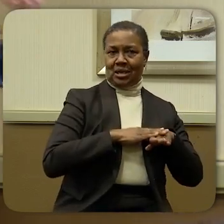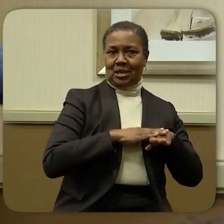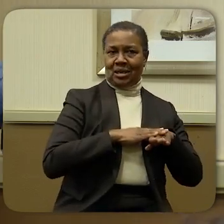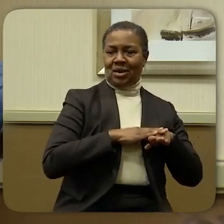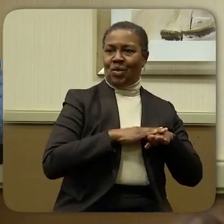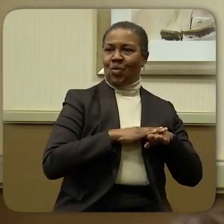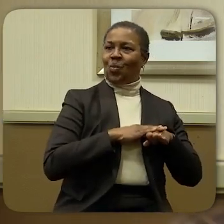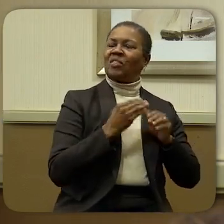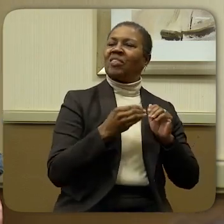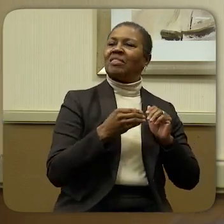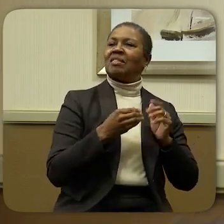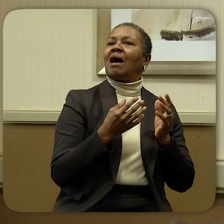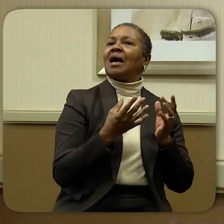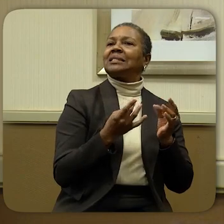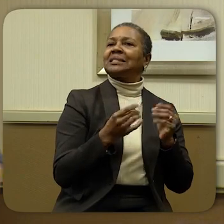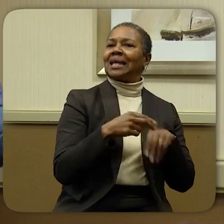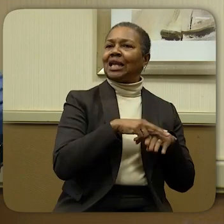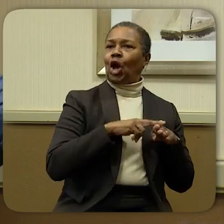a little